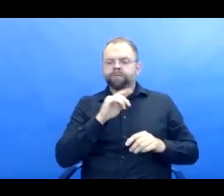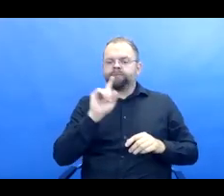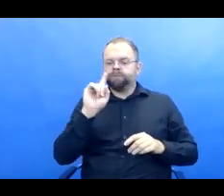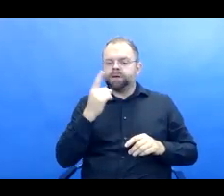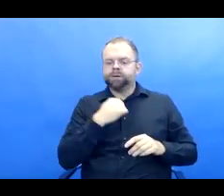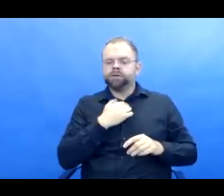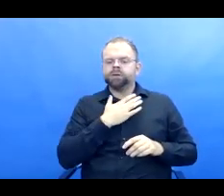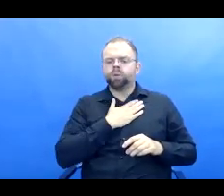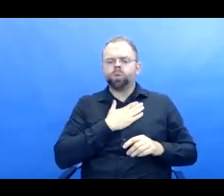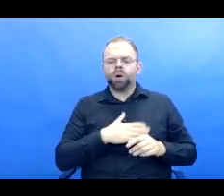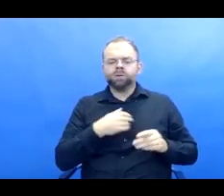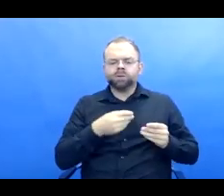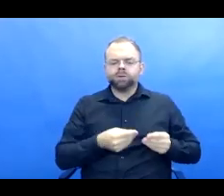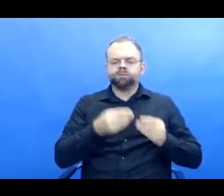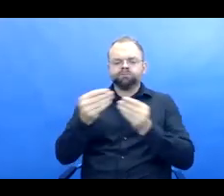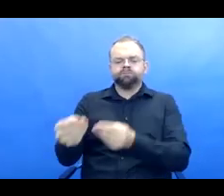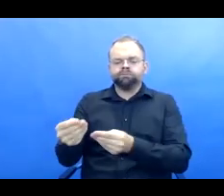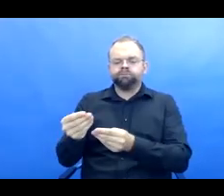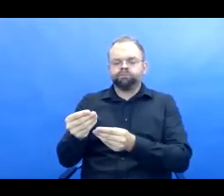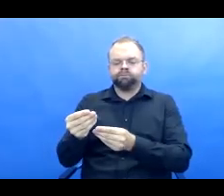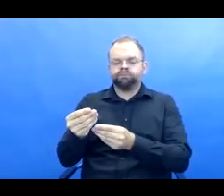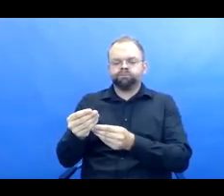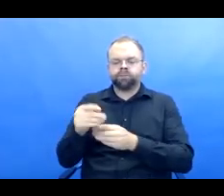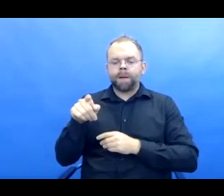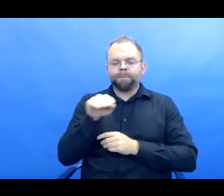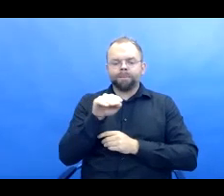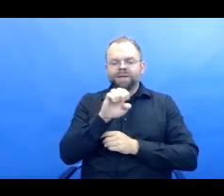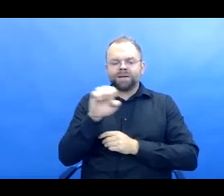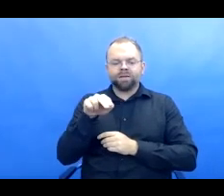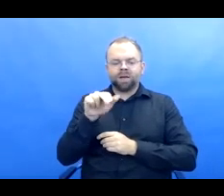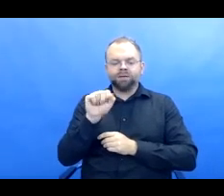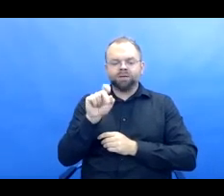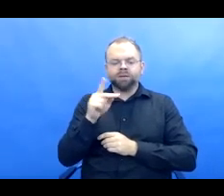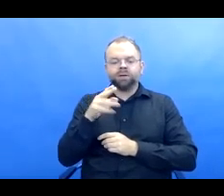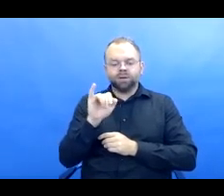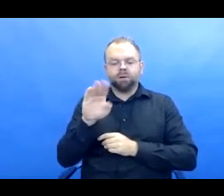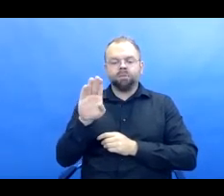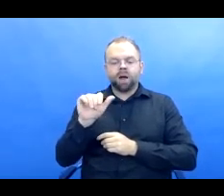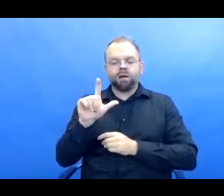the situation there with regards to social protection and COVID-19.